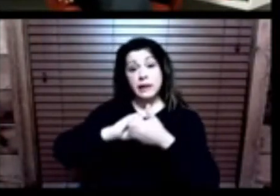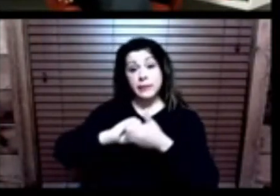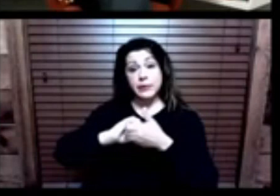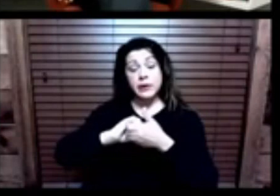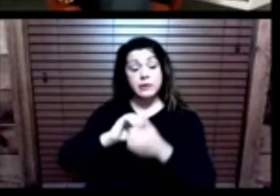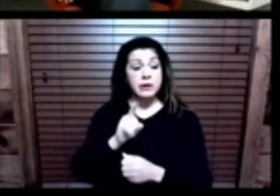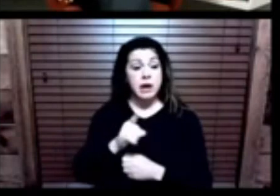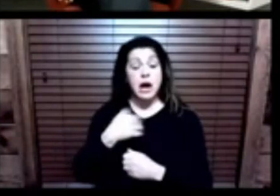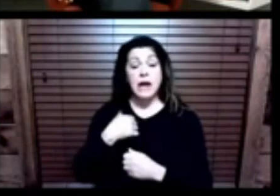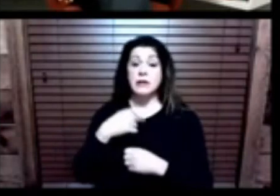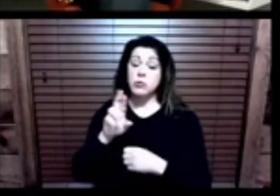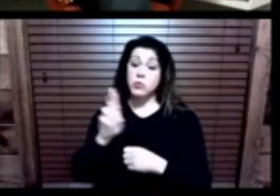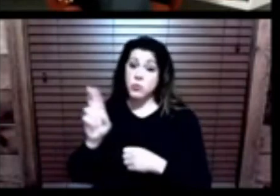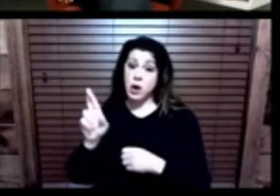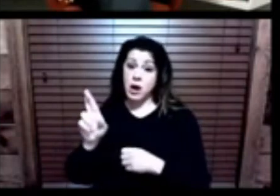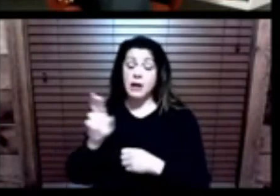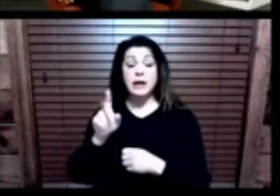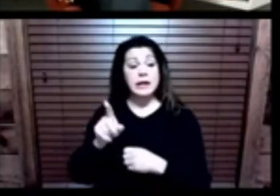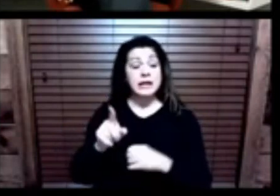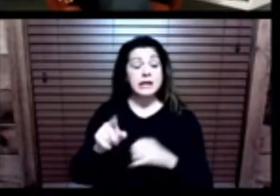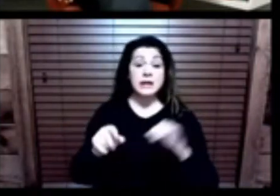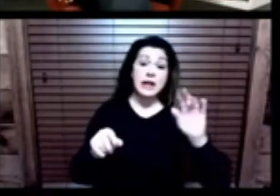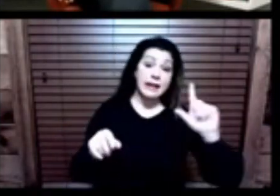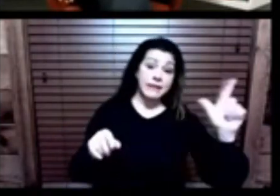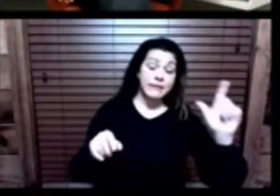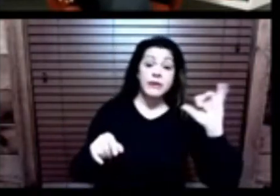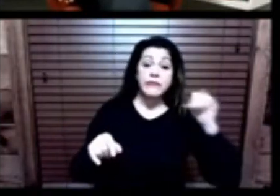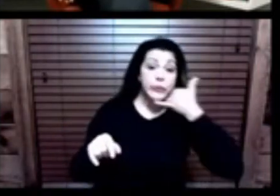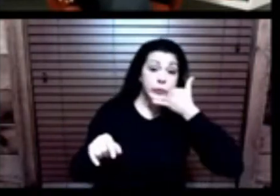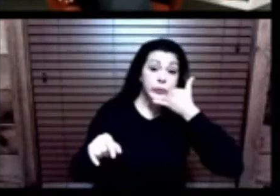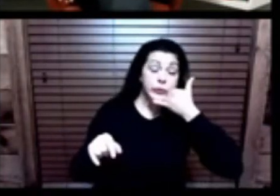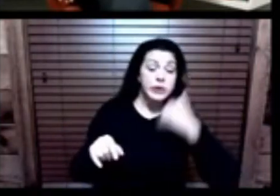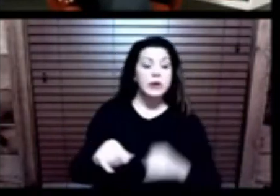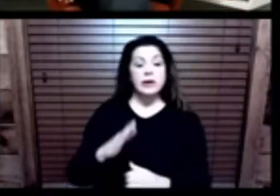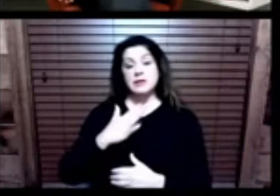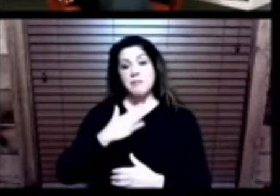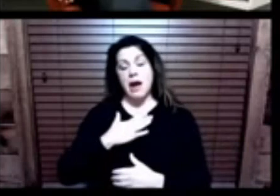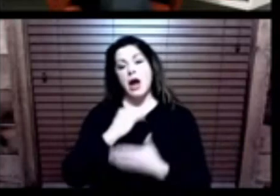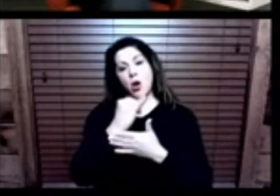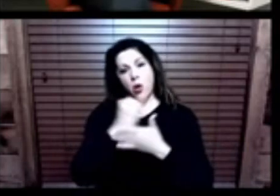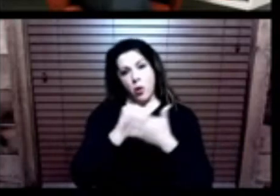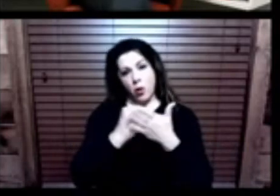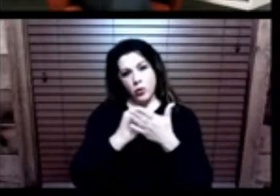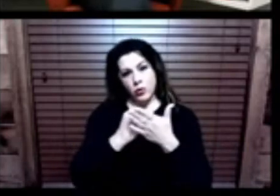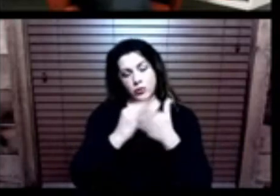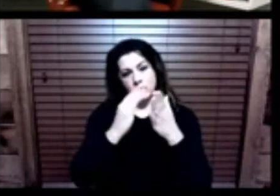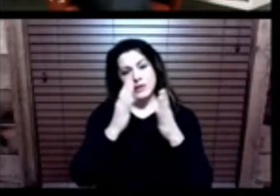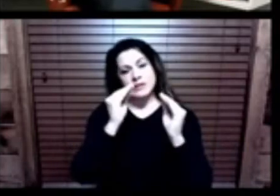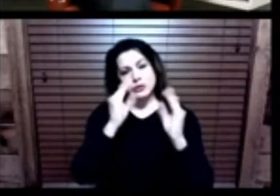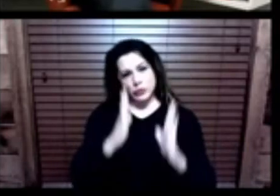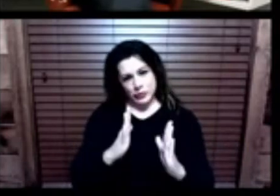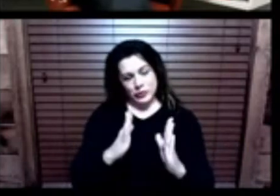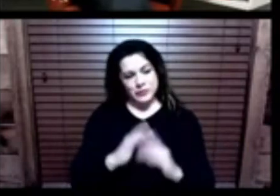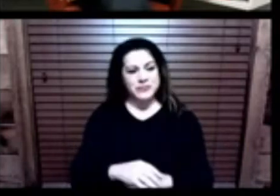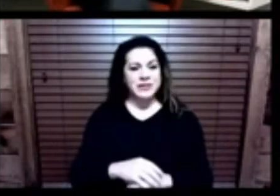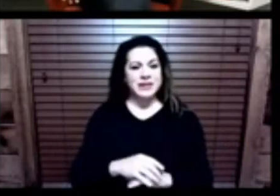he did the iPhone on the left there. Mm-hmm. That's my art teacher there, Overton Lord. Yeah, we're going to see Overton